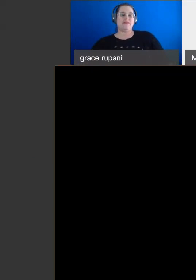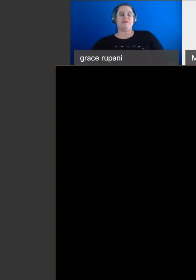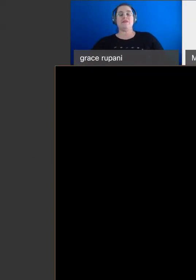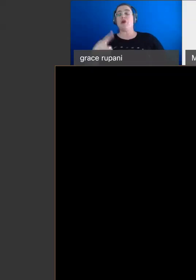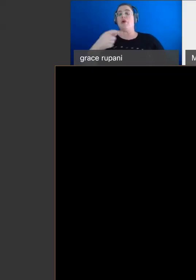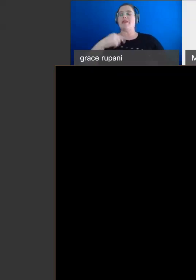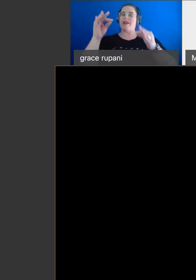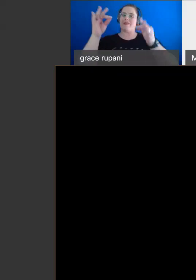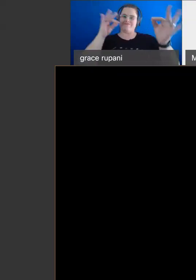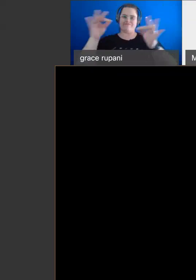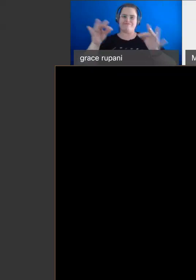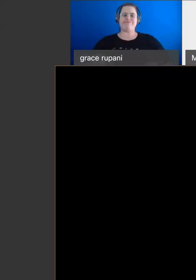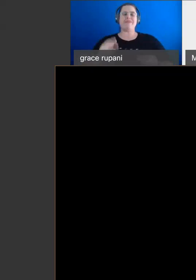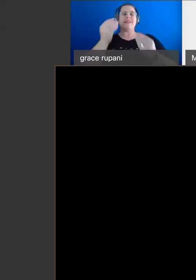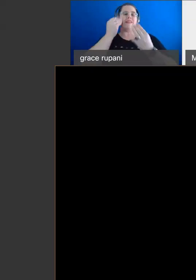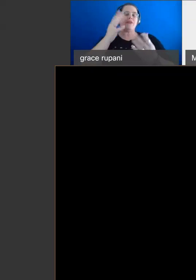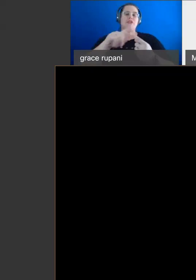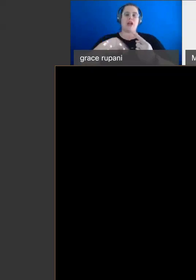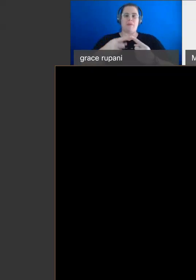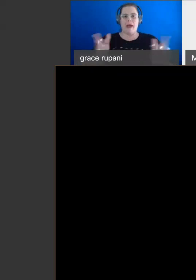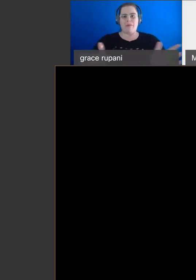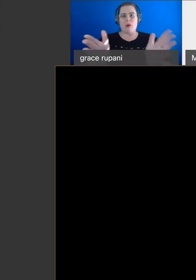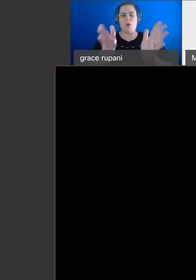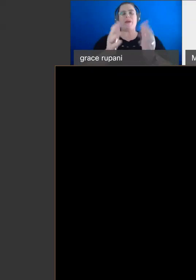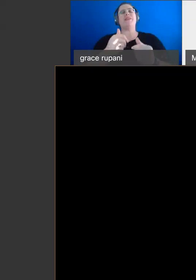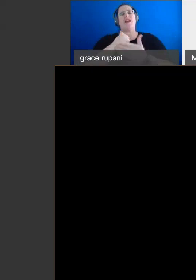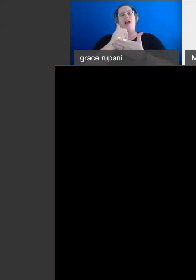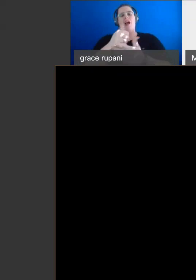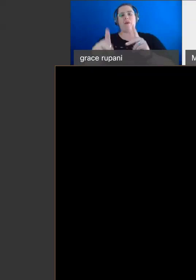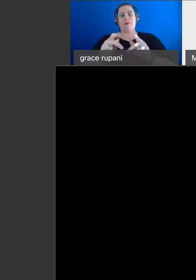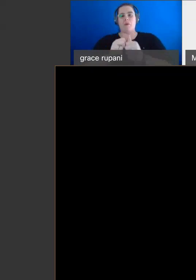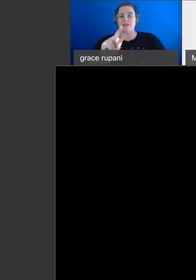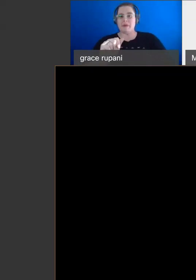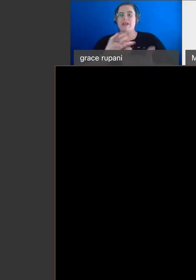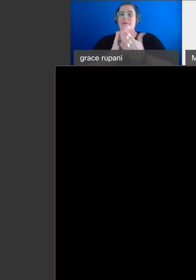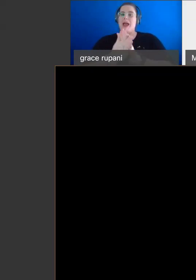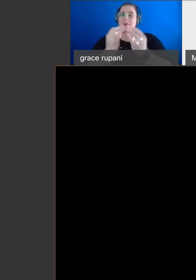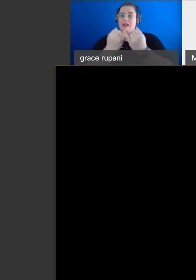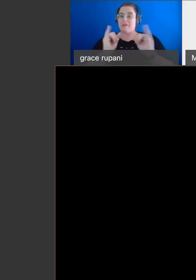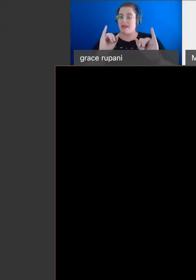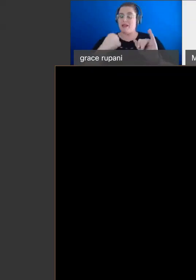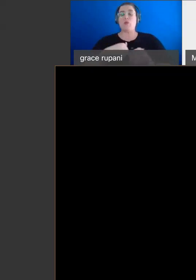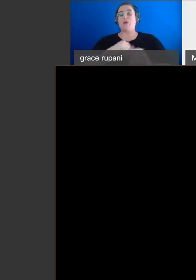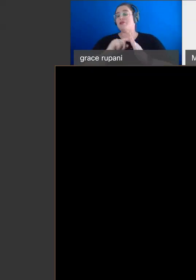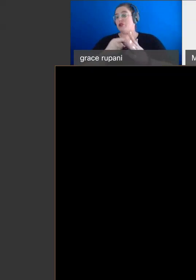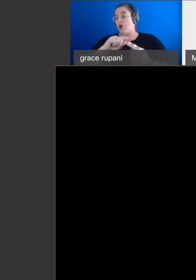people with disabilities. We are going to roll this out, kicking off starting on March the 19th.